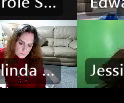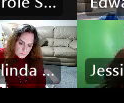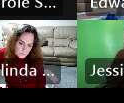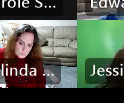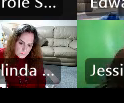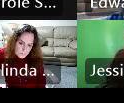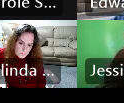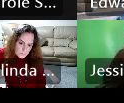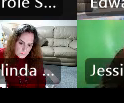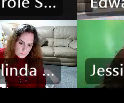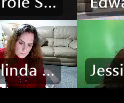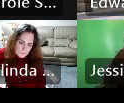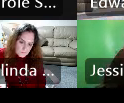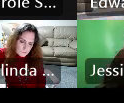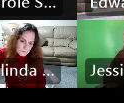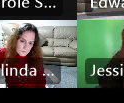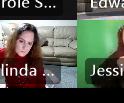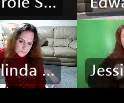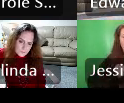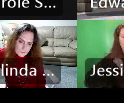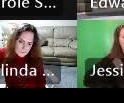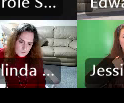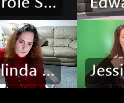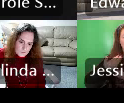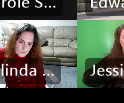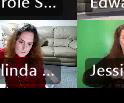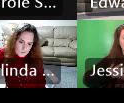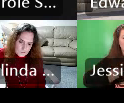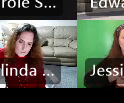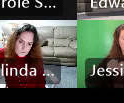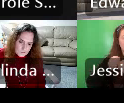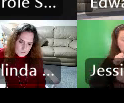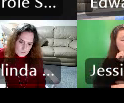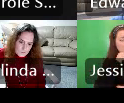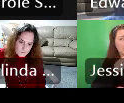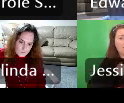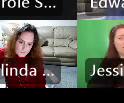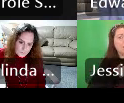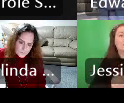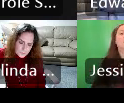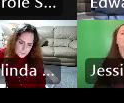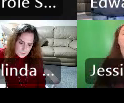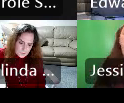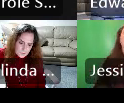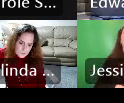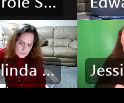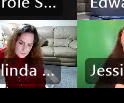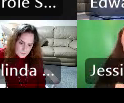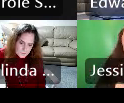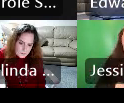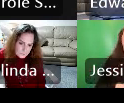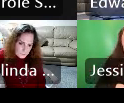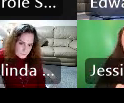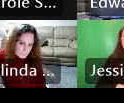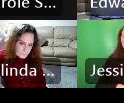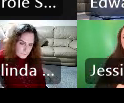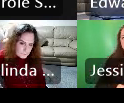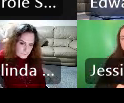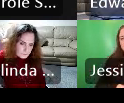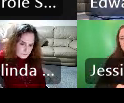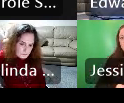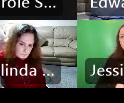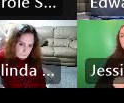own report that we will have from all of that, so there's you know people will be able to see that you